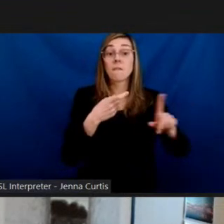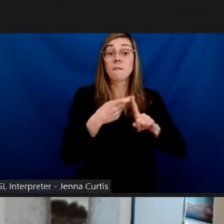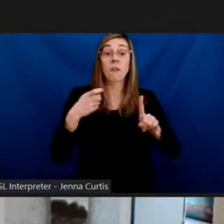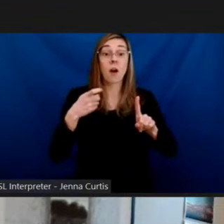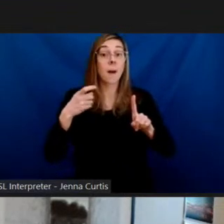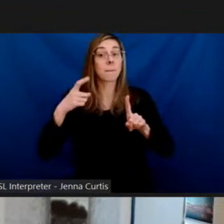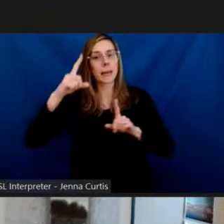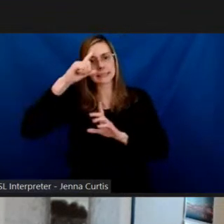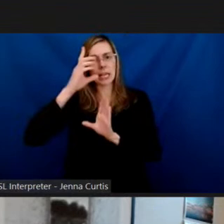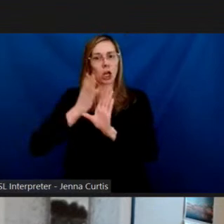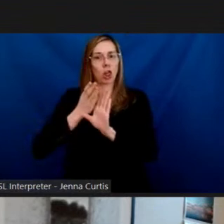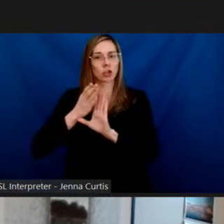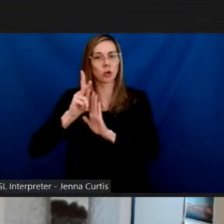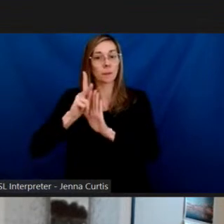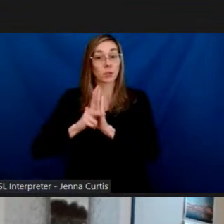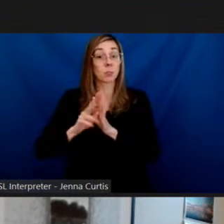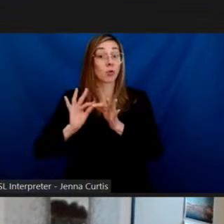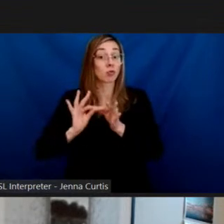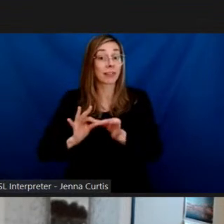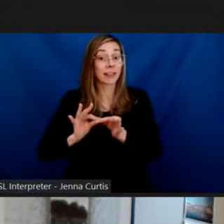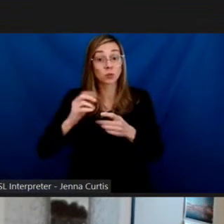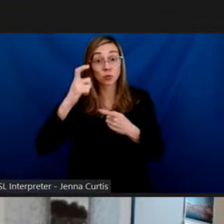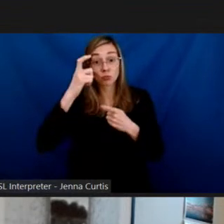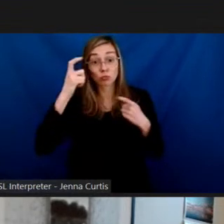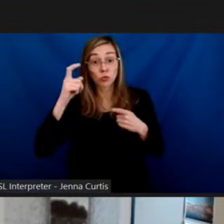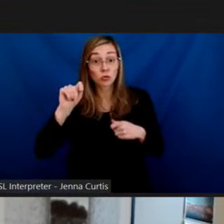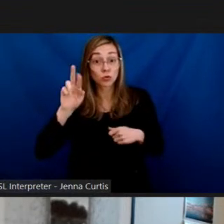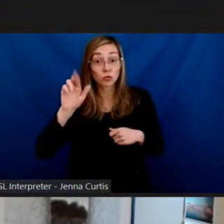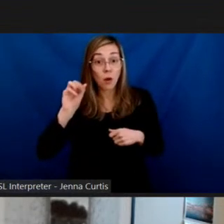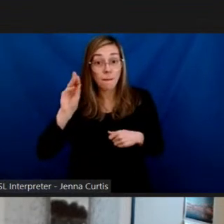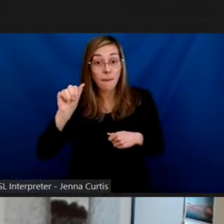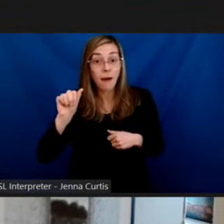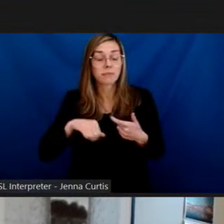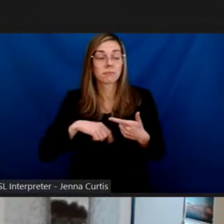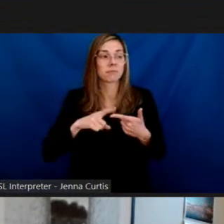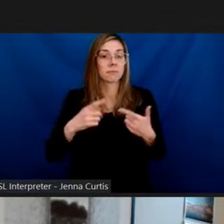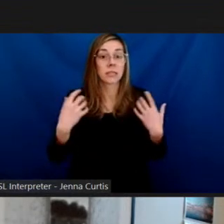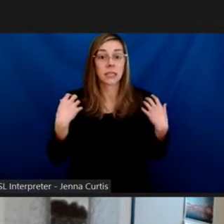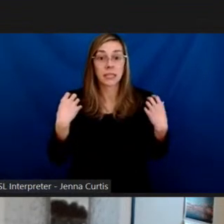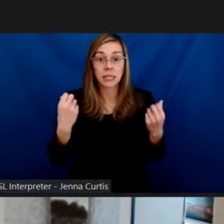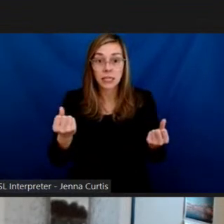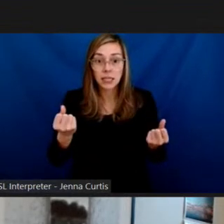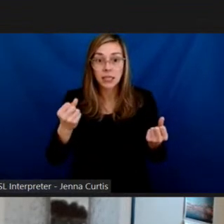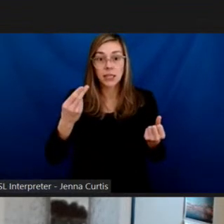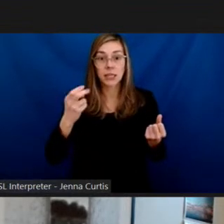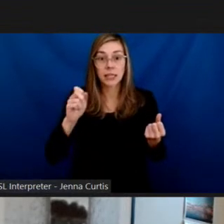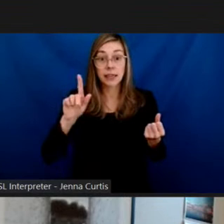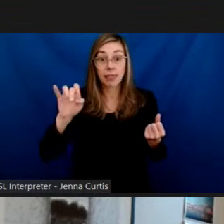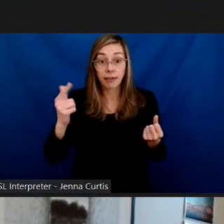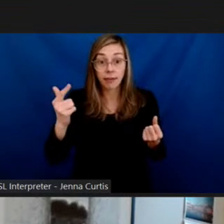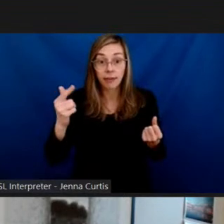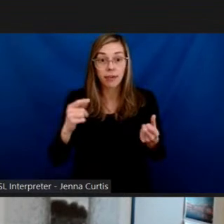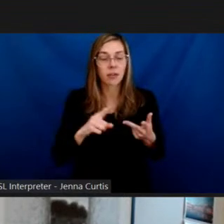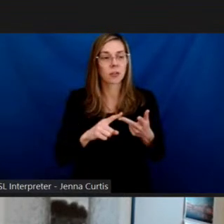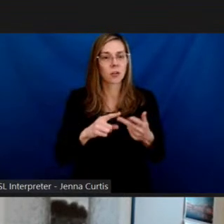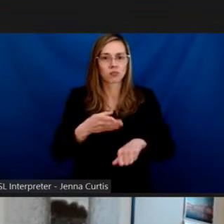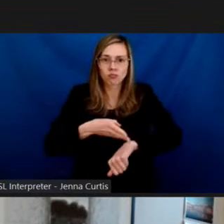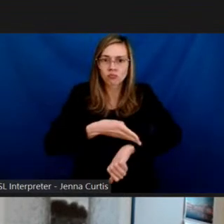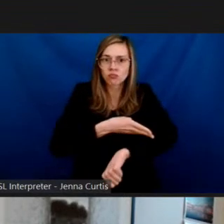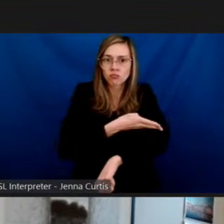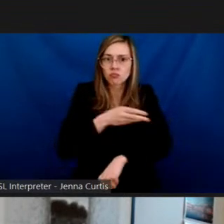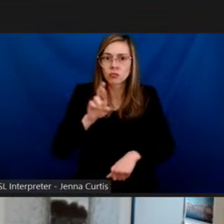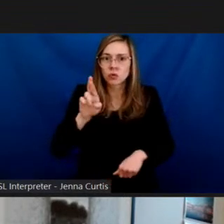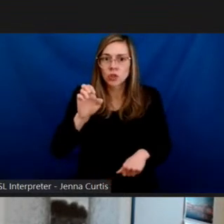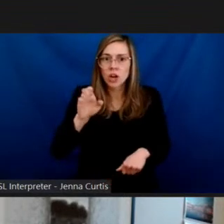around trauma, around healing, recovery, and really infuse all